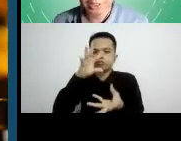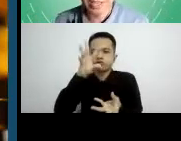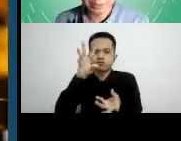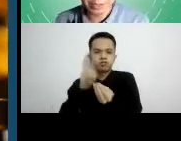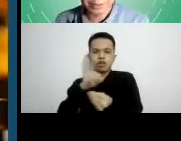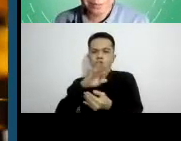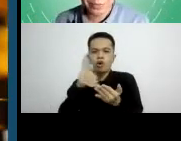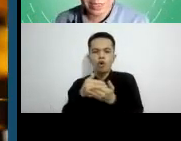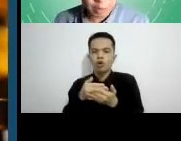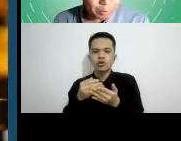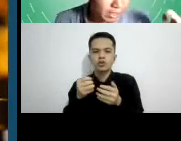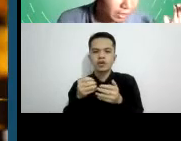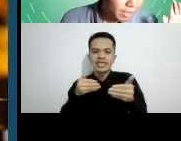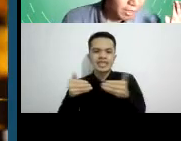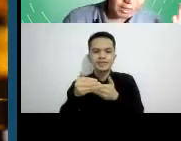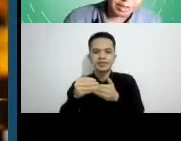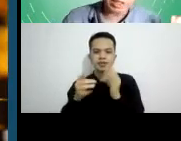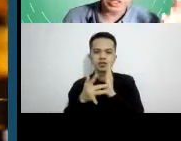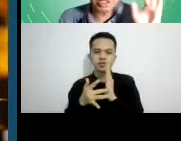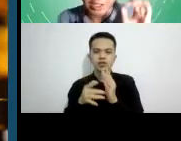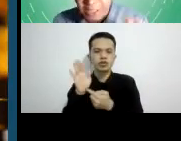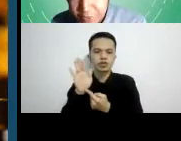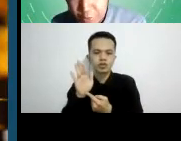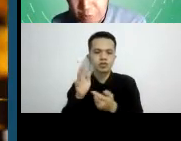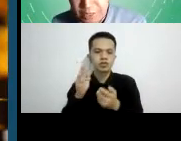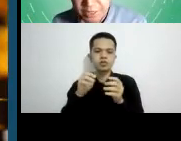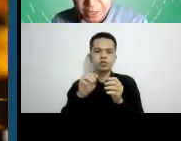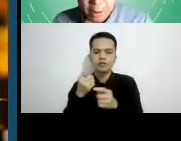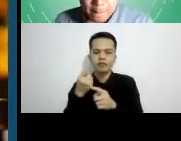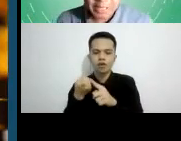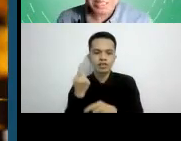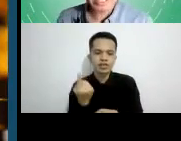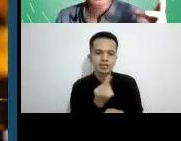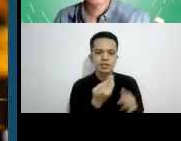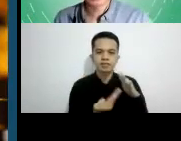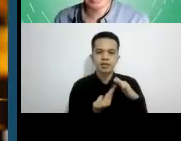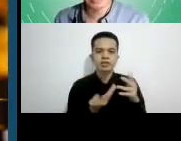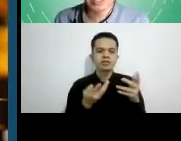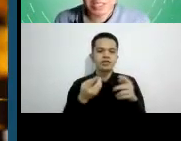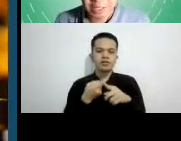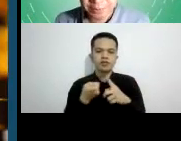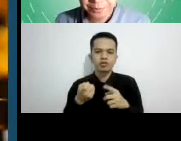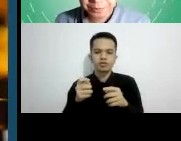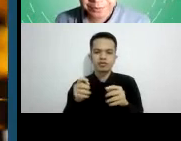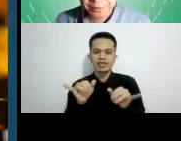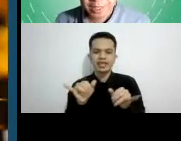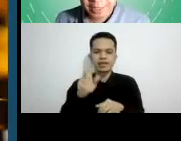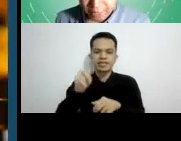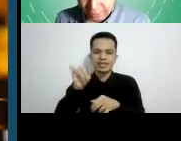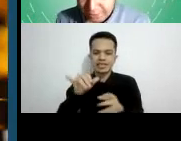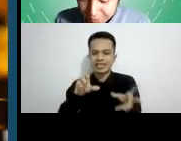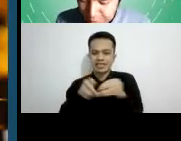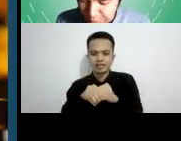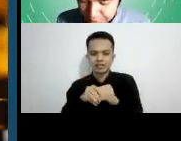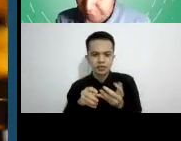technological advancements. They represent the technology on an individual basis being scaled up to the size of the city. And